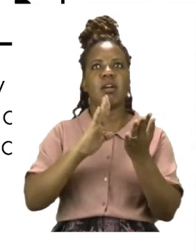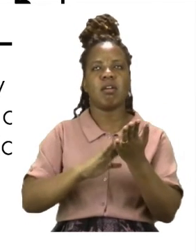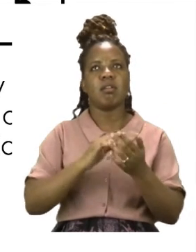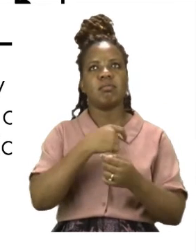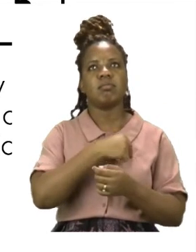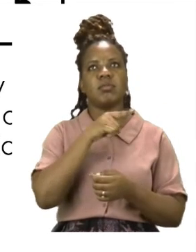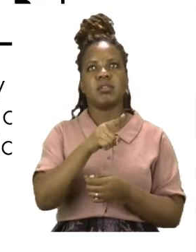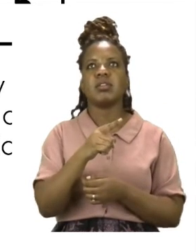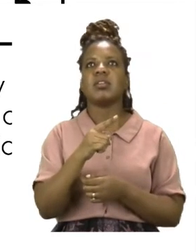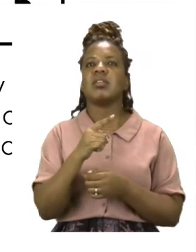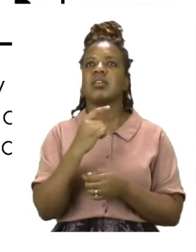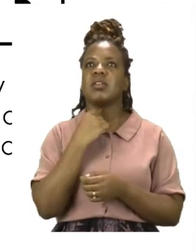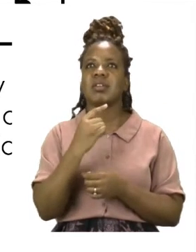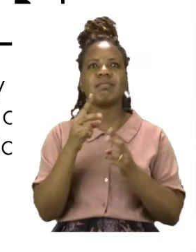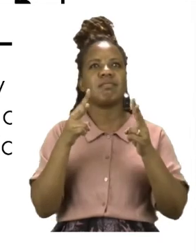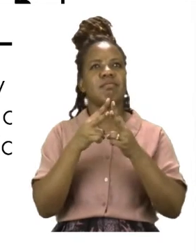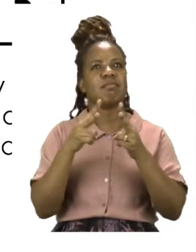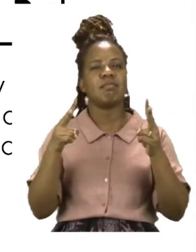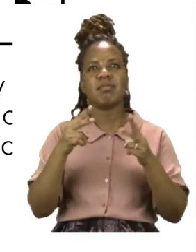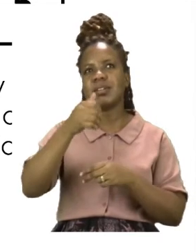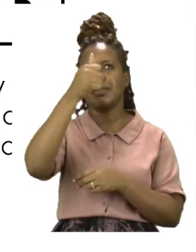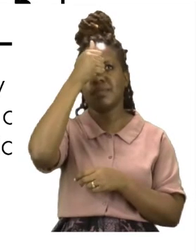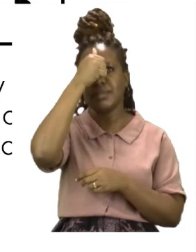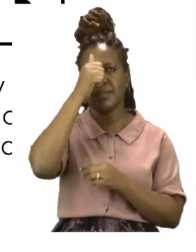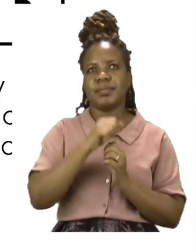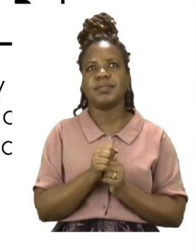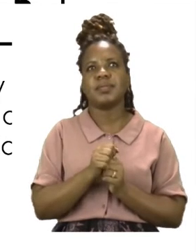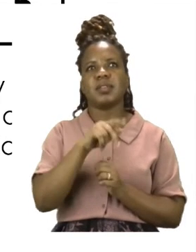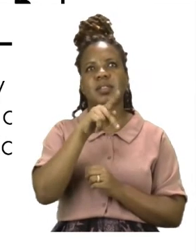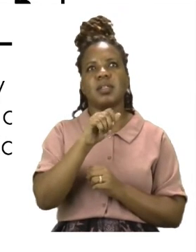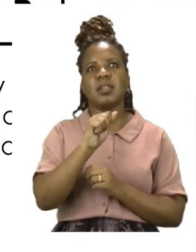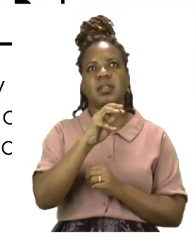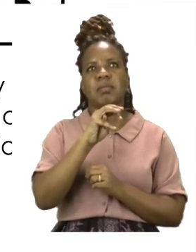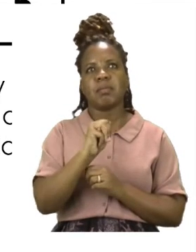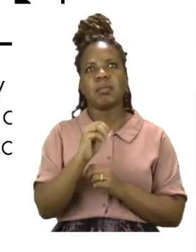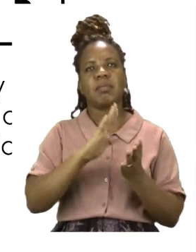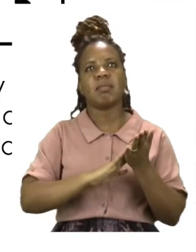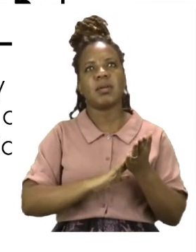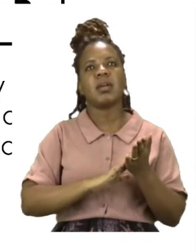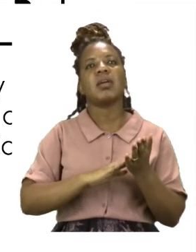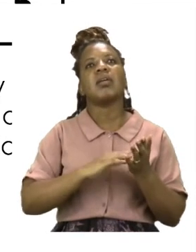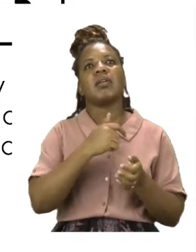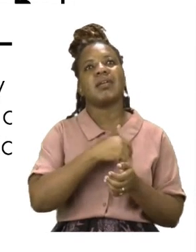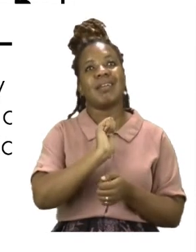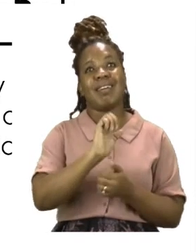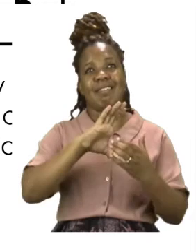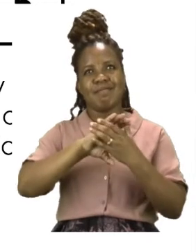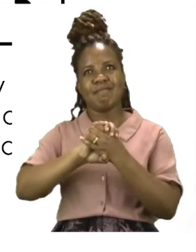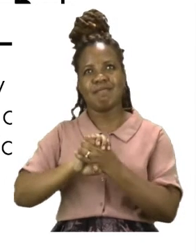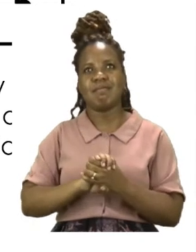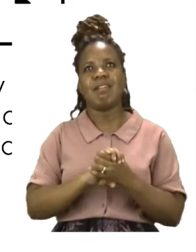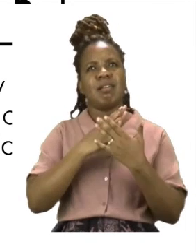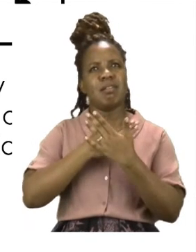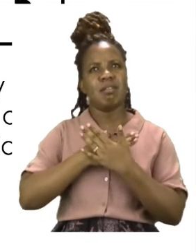very smart. Pam and her friends love to jump in and out